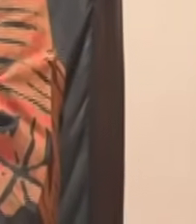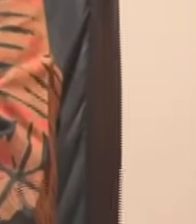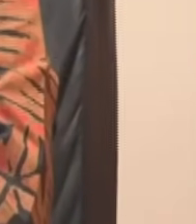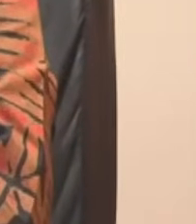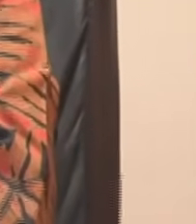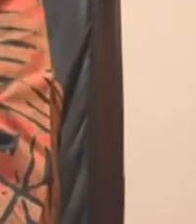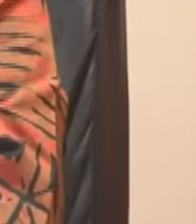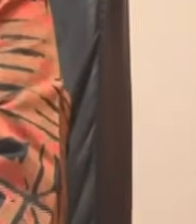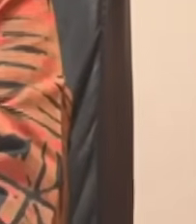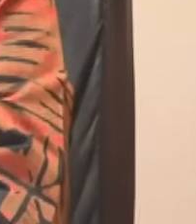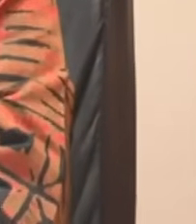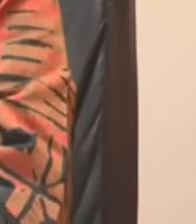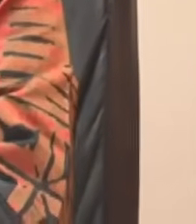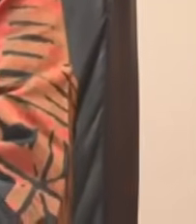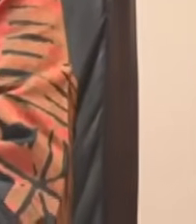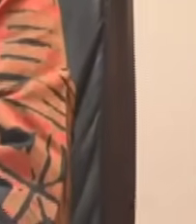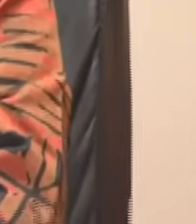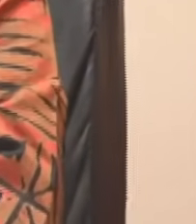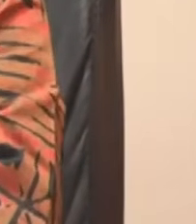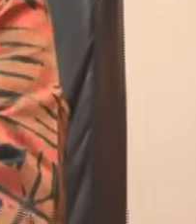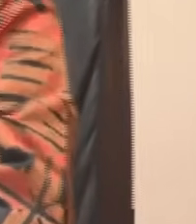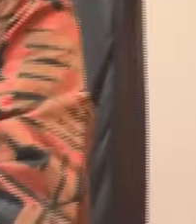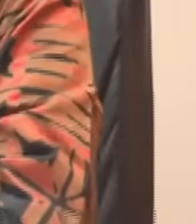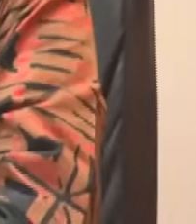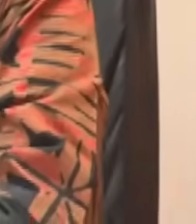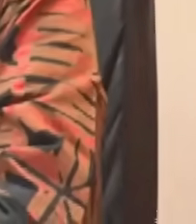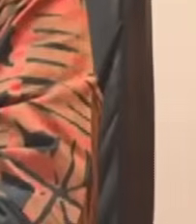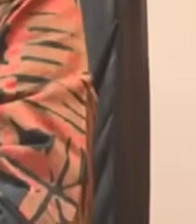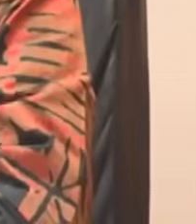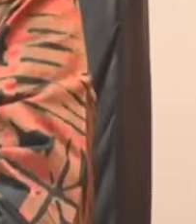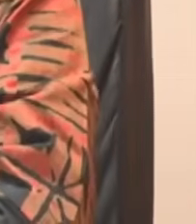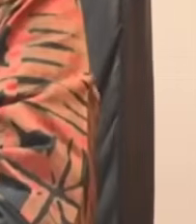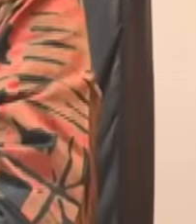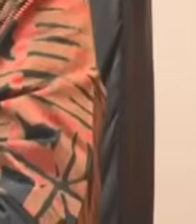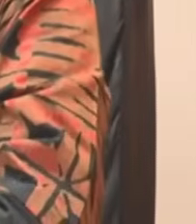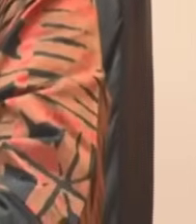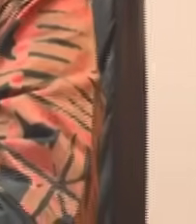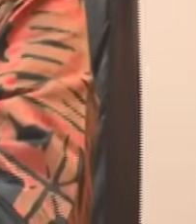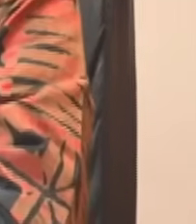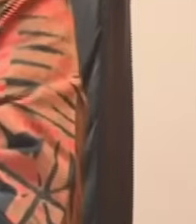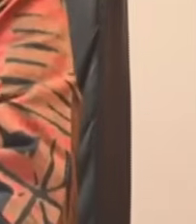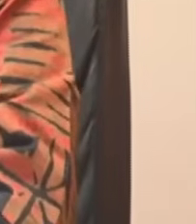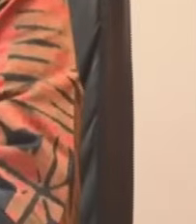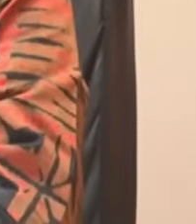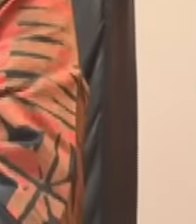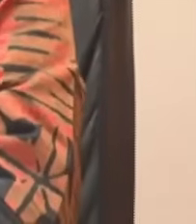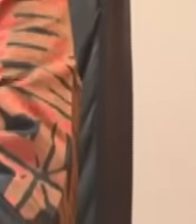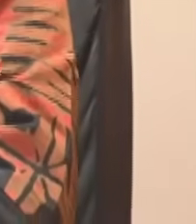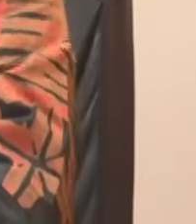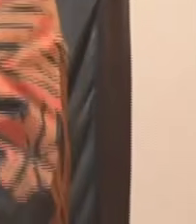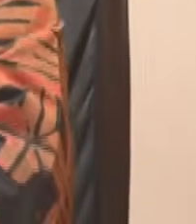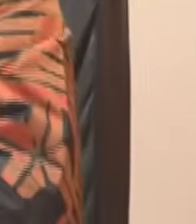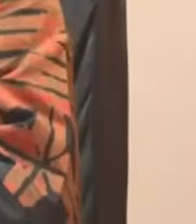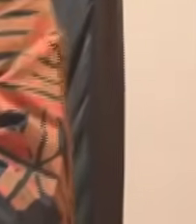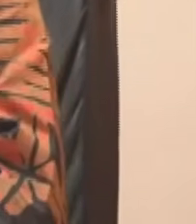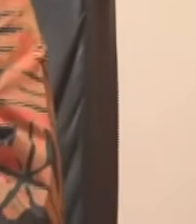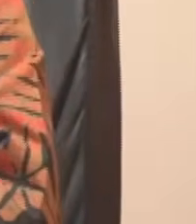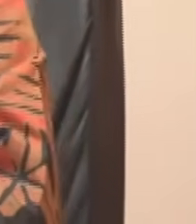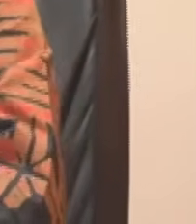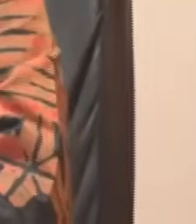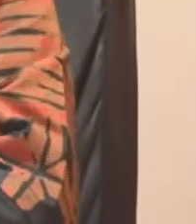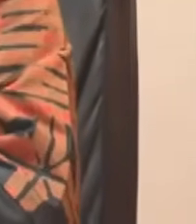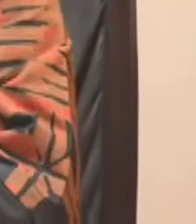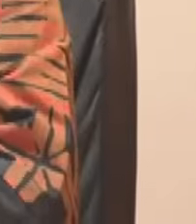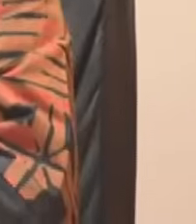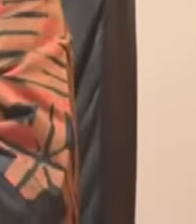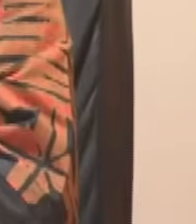into Kalumbila District, Madam First Deputy Speaker said that the National Assembly was proud of the Council for having